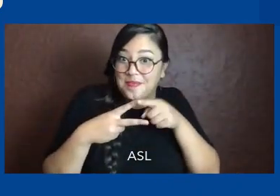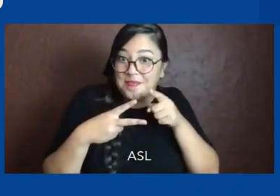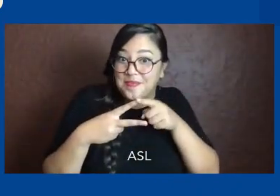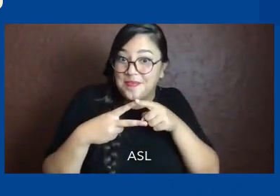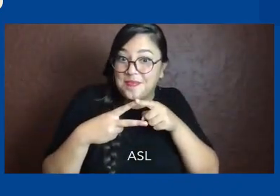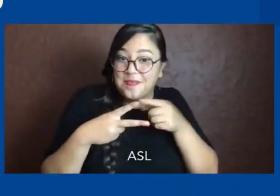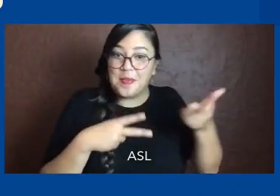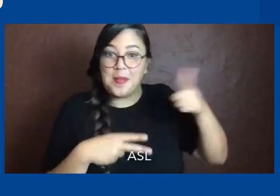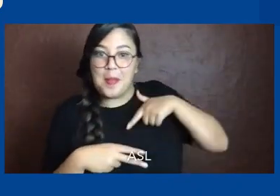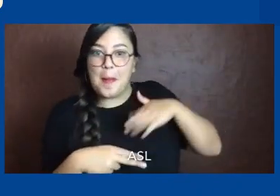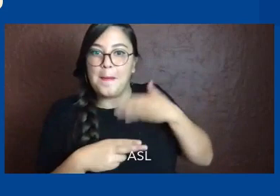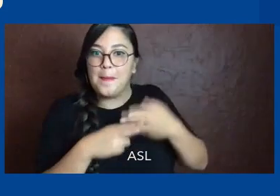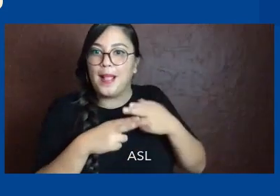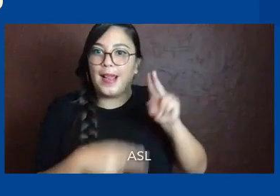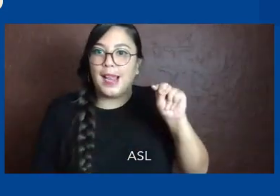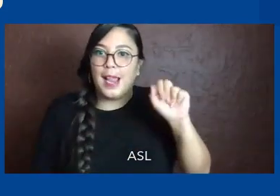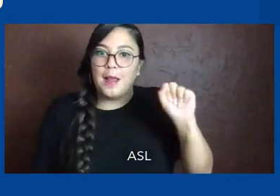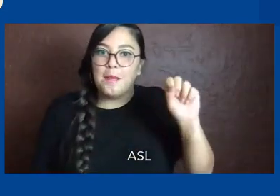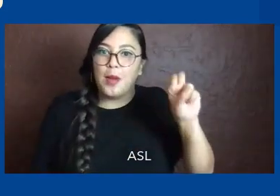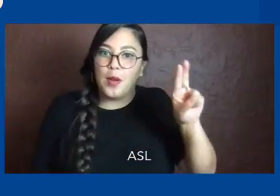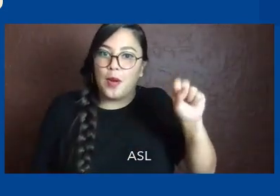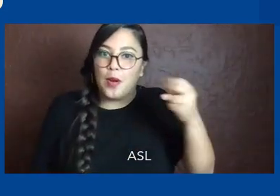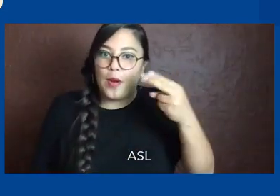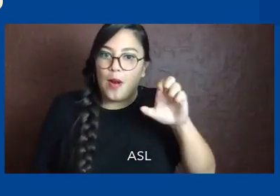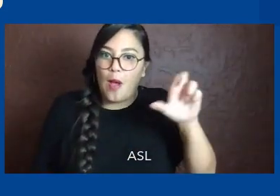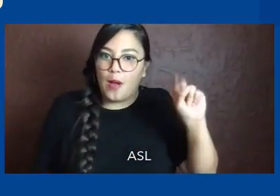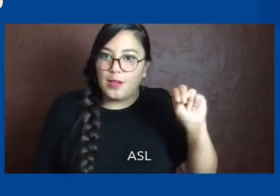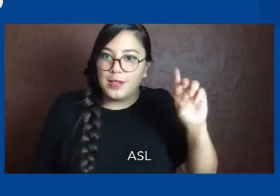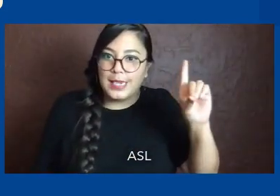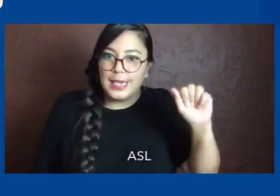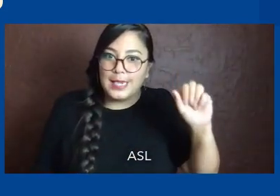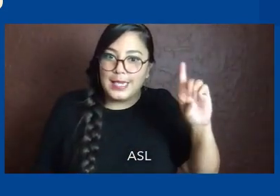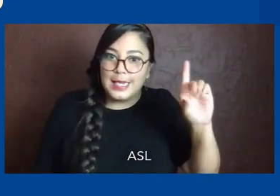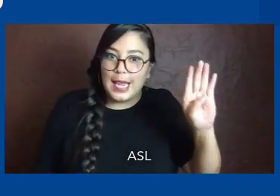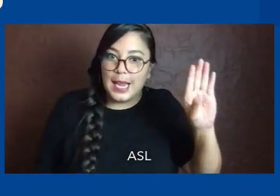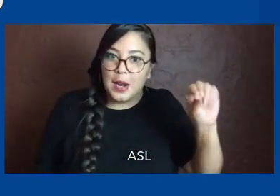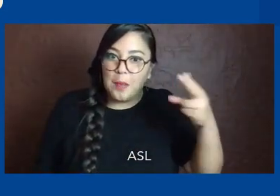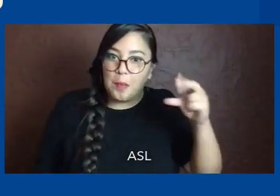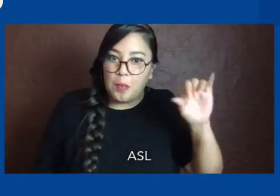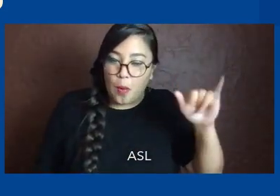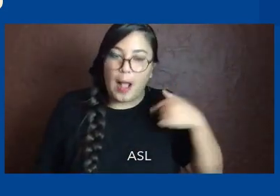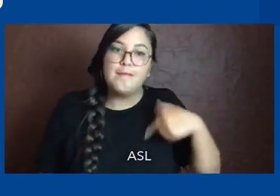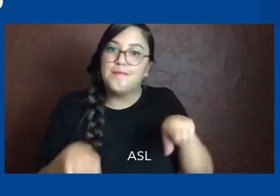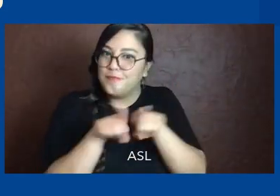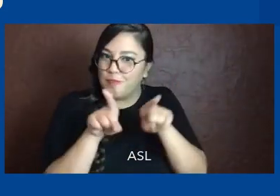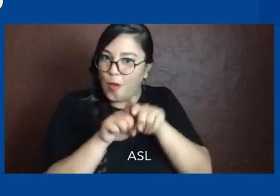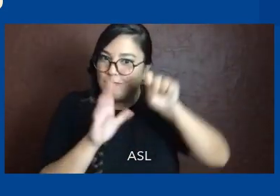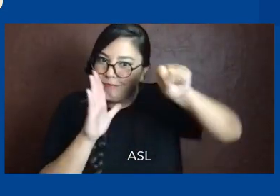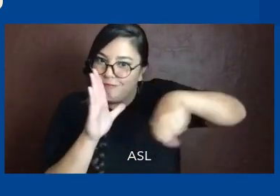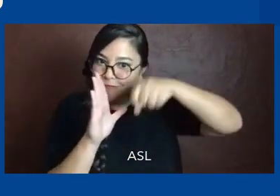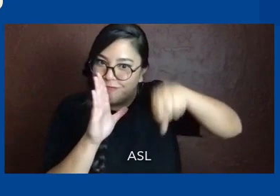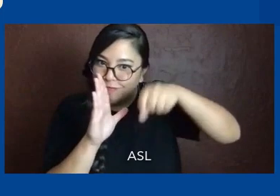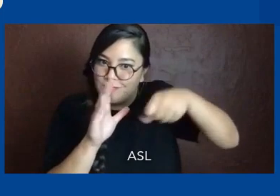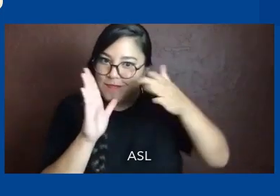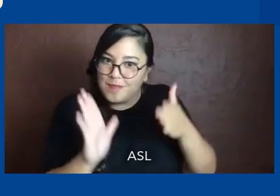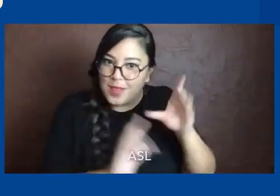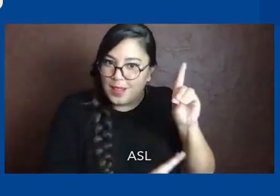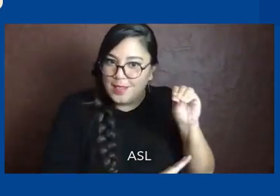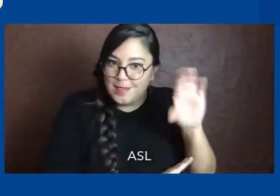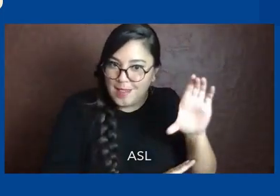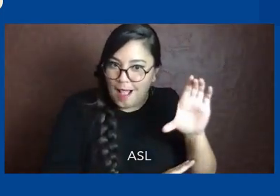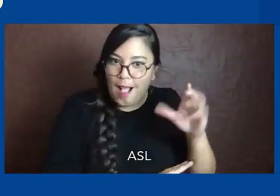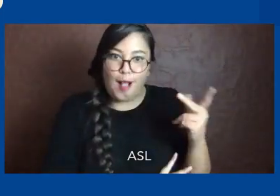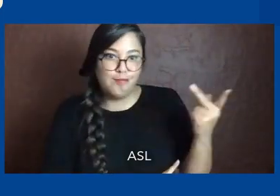My name is Nosheen Dadaboy, and I am also a documentary cinematographer. Ashley and I are part